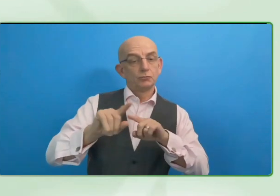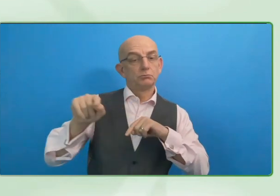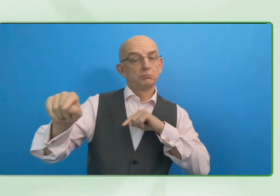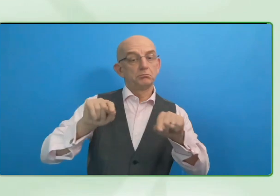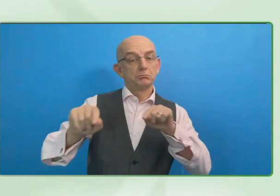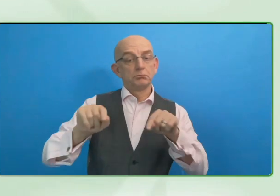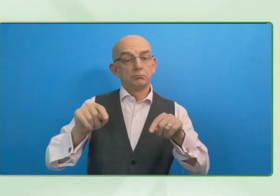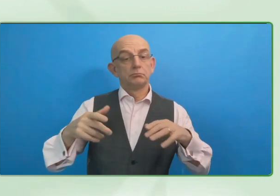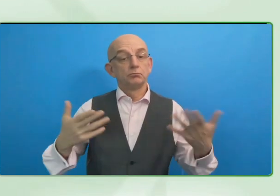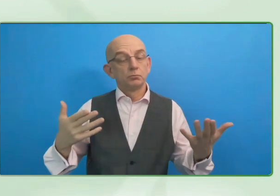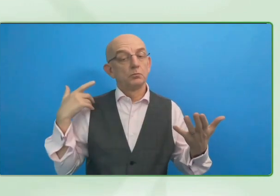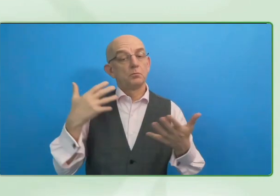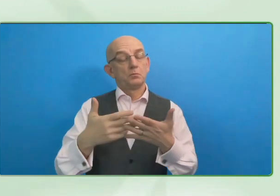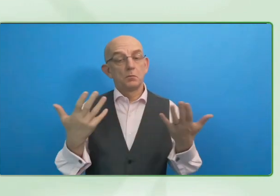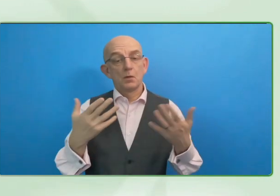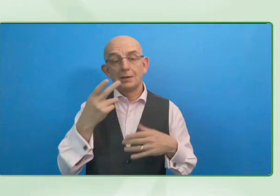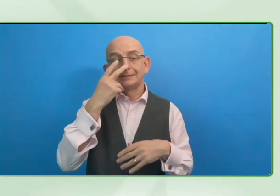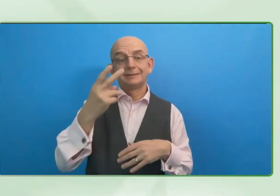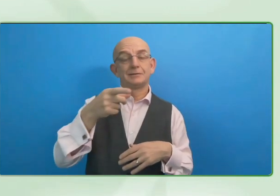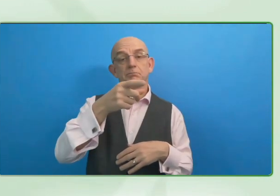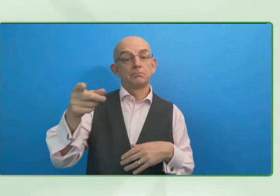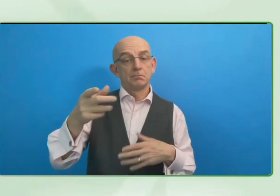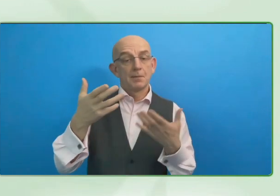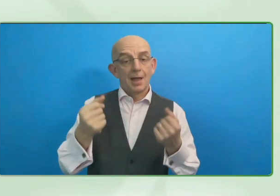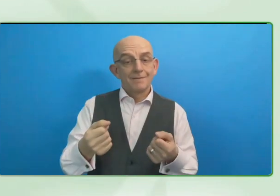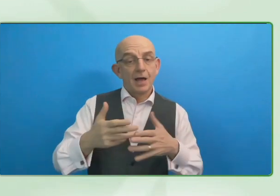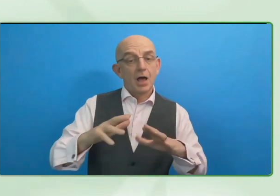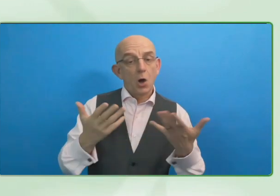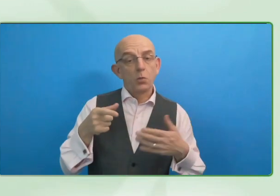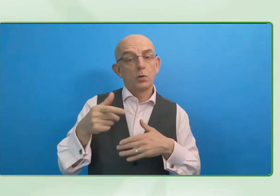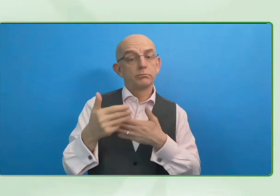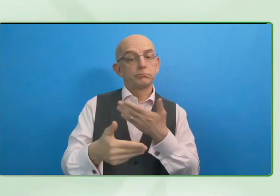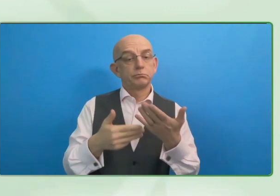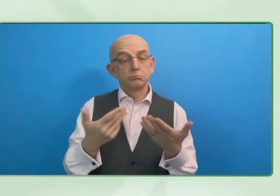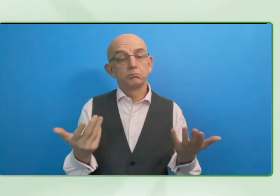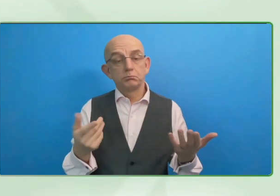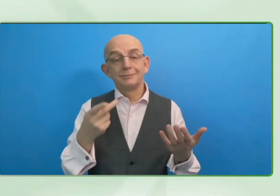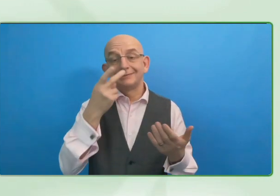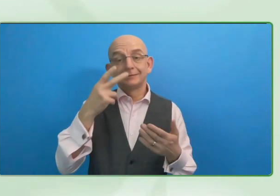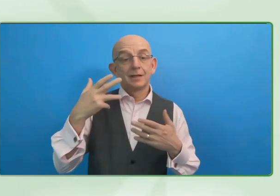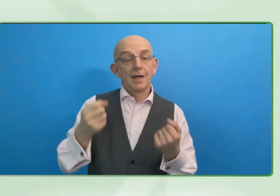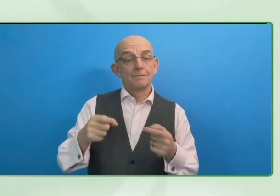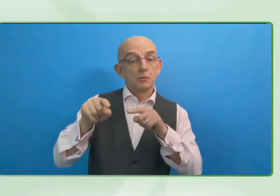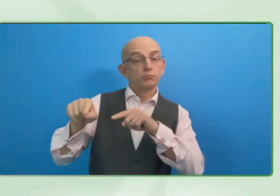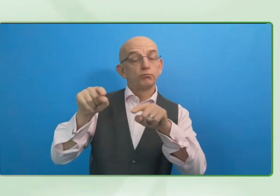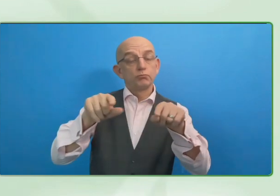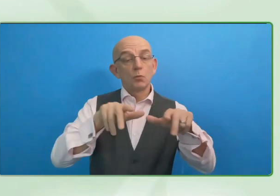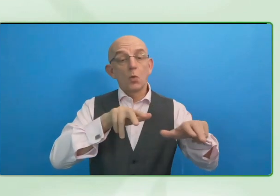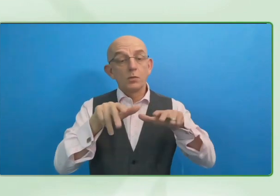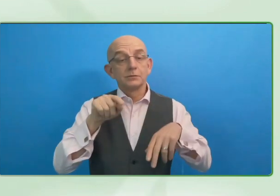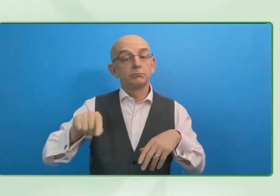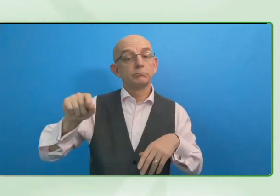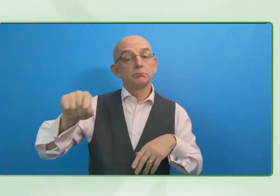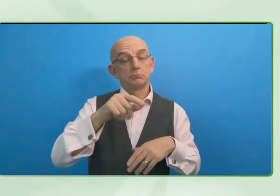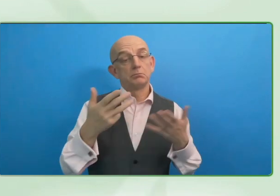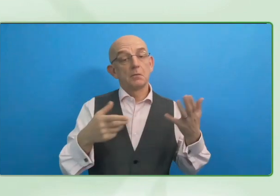platform which I believe that any organization around the world can use. It always requires some customization, because we